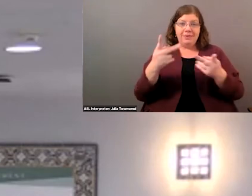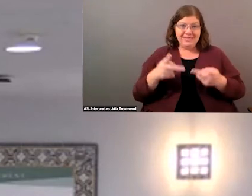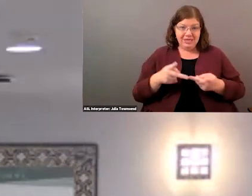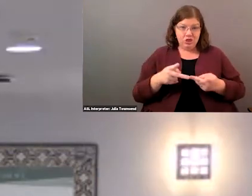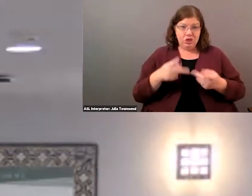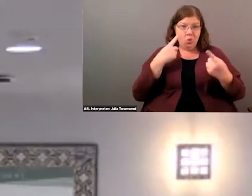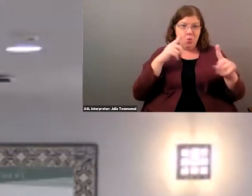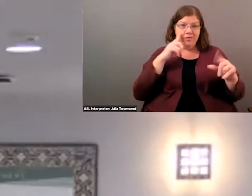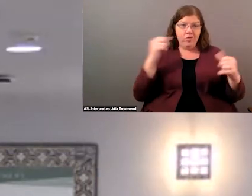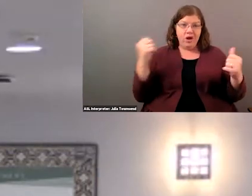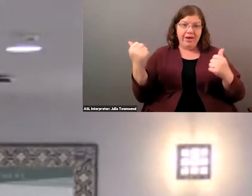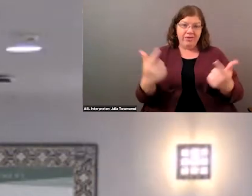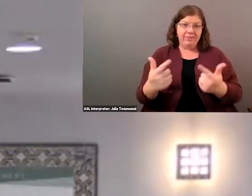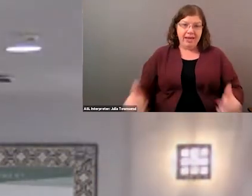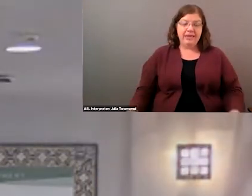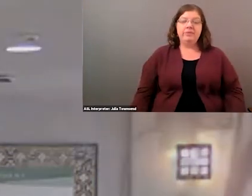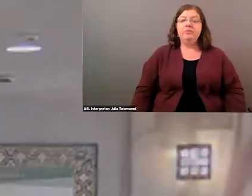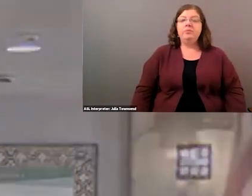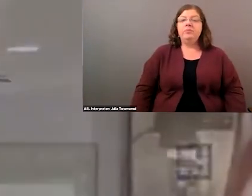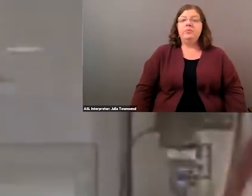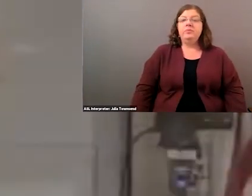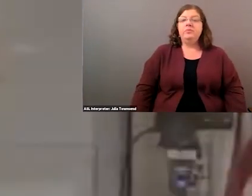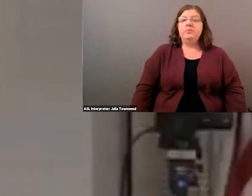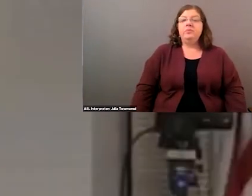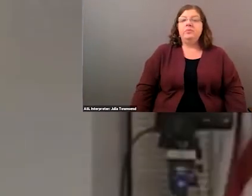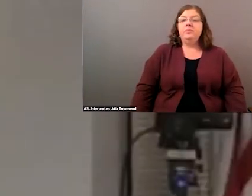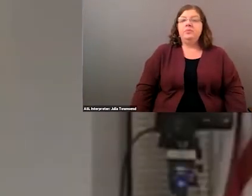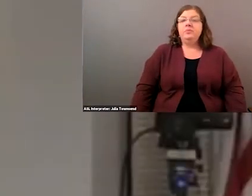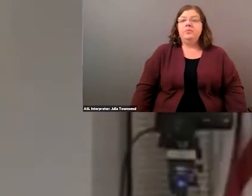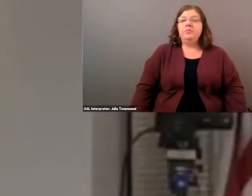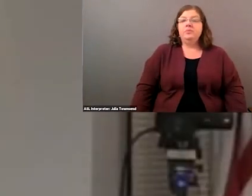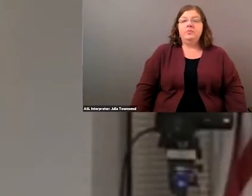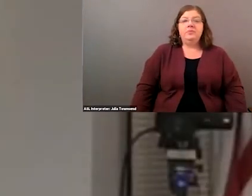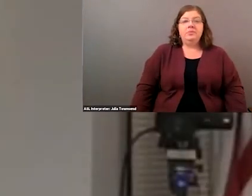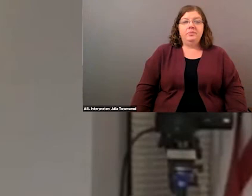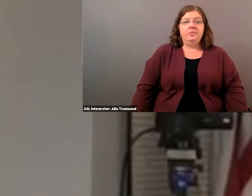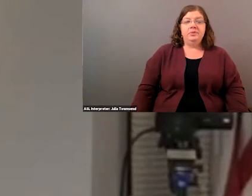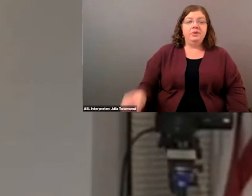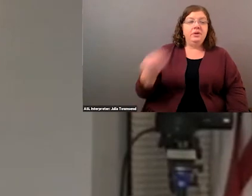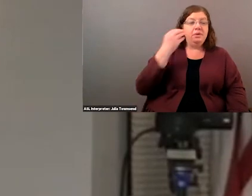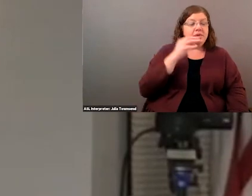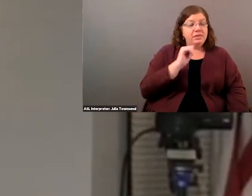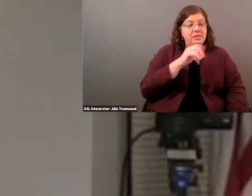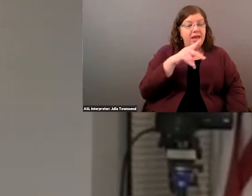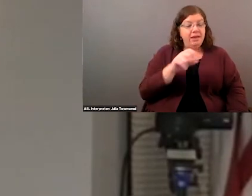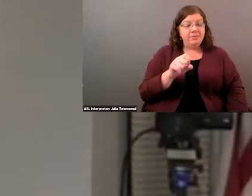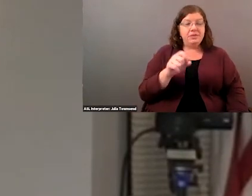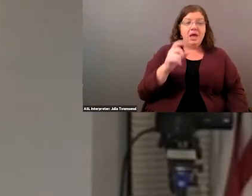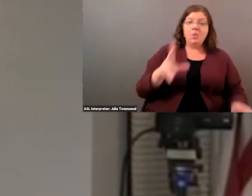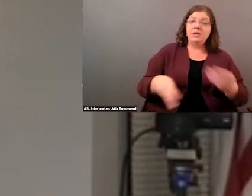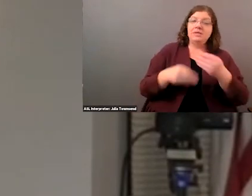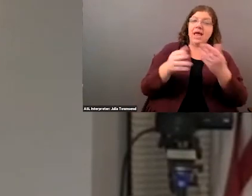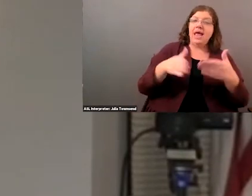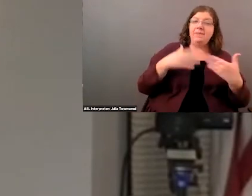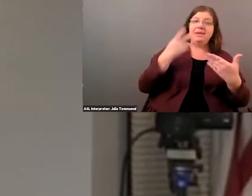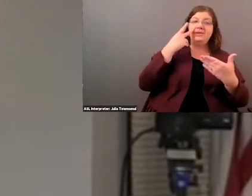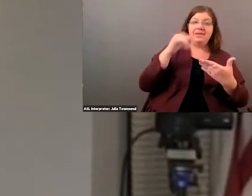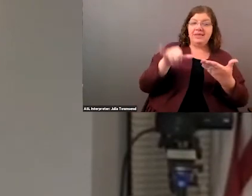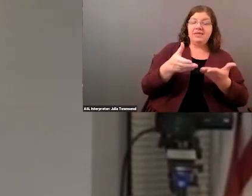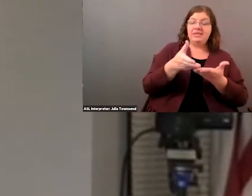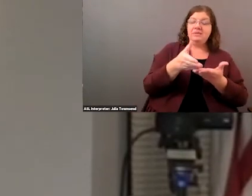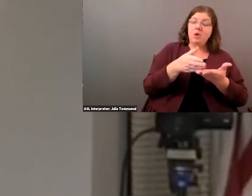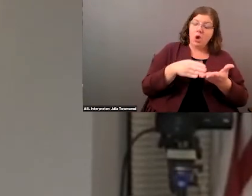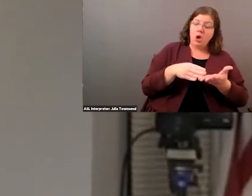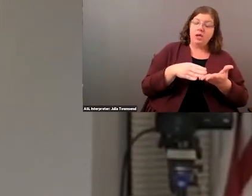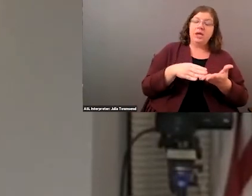Ms. Capps. Yeah, I'd just like to say I was happy to see this, in part just given, I know that it's been a priority over the years